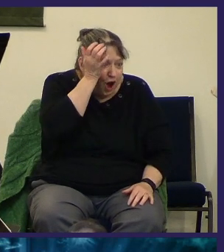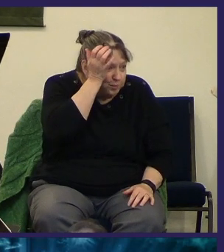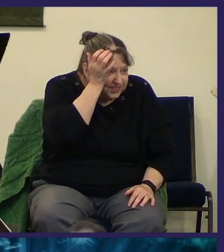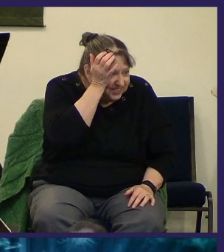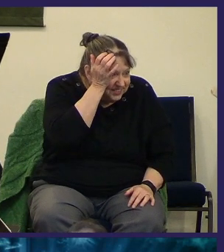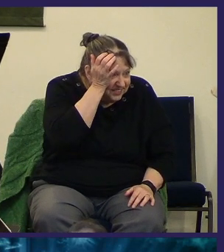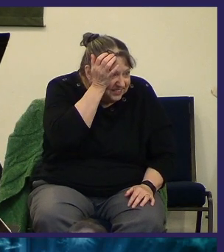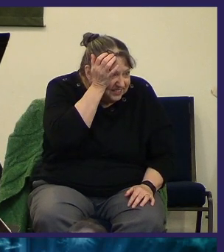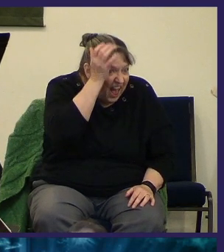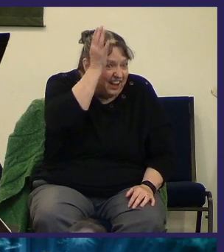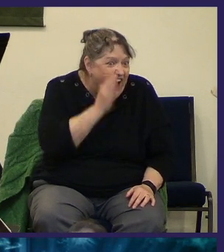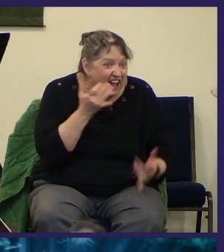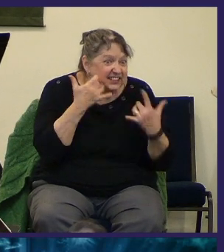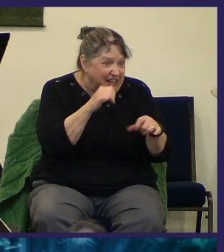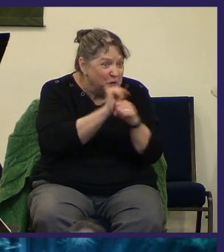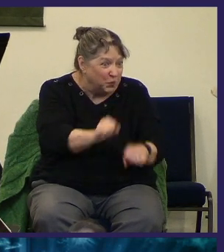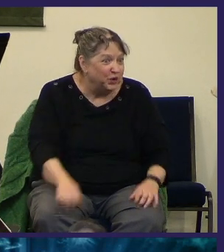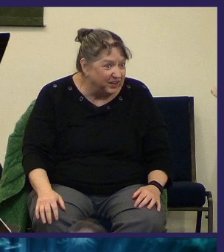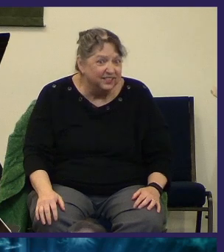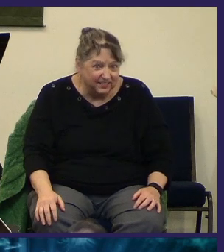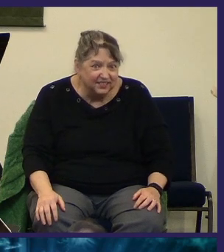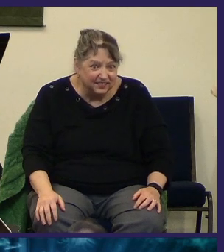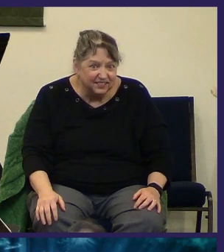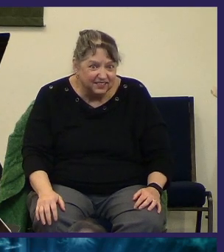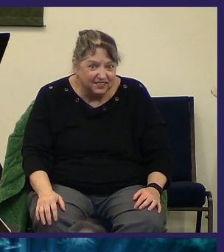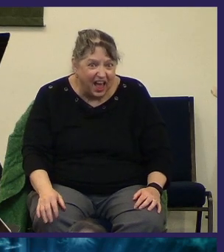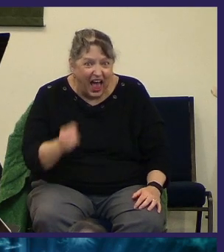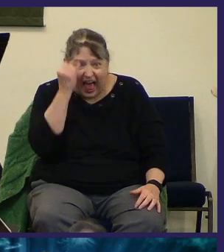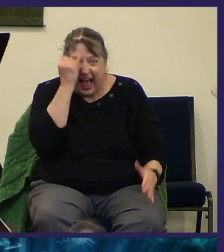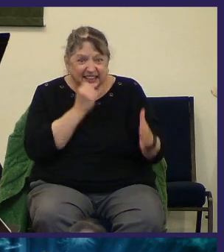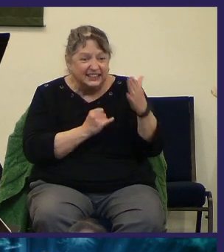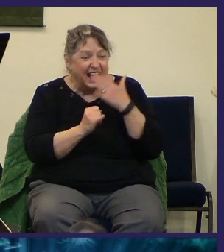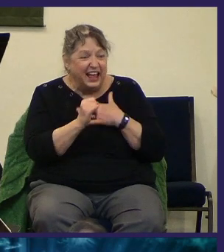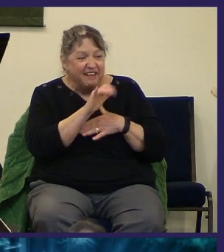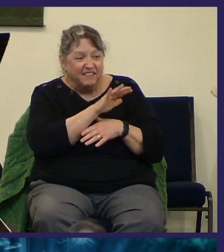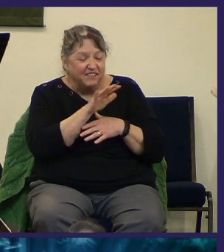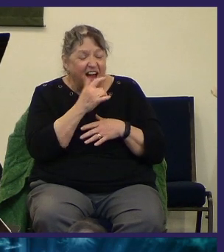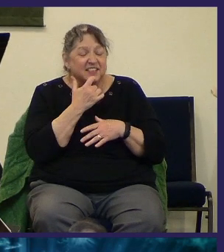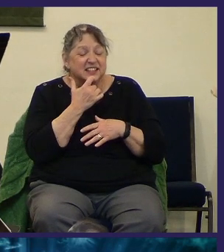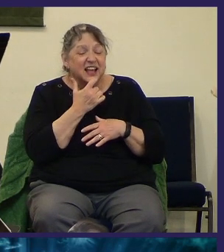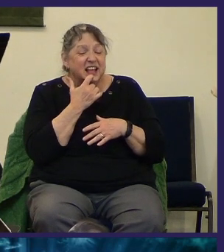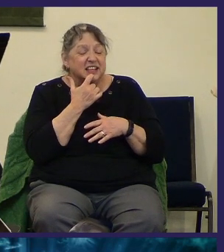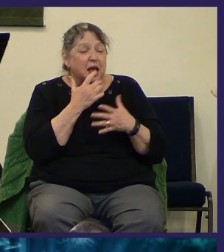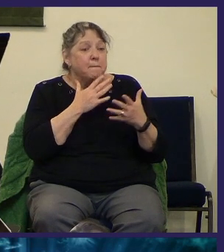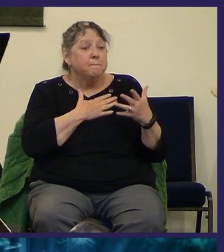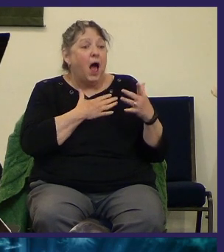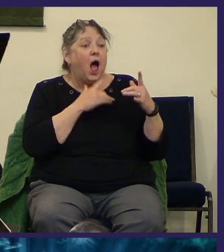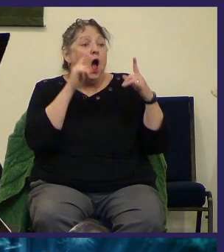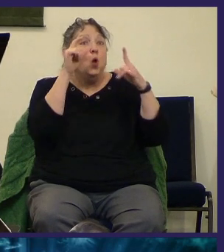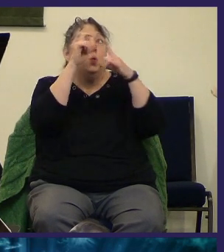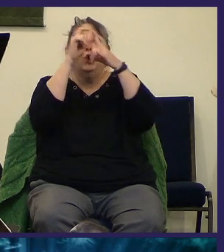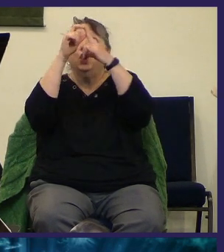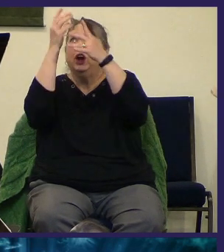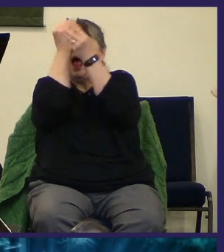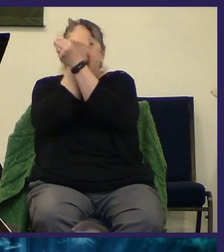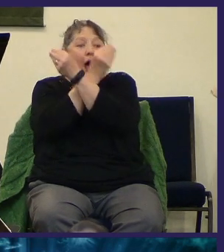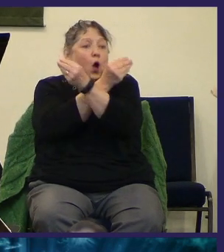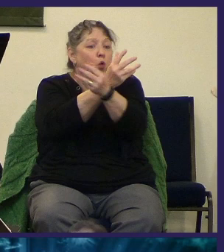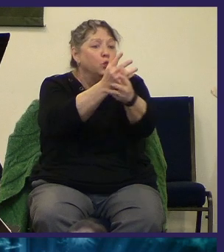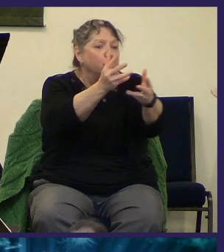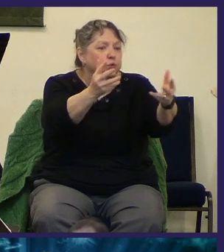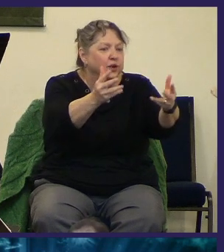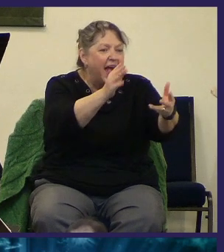forth isaiah 55 11 said so shall my word go out of my mouth and it will not return to me void but it'll